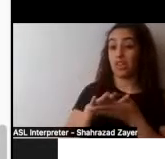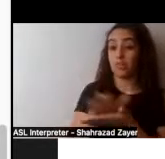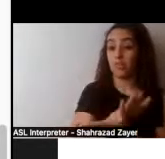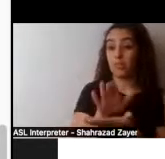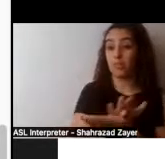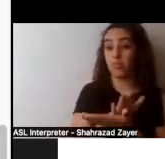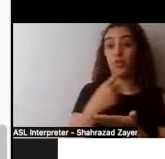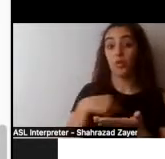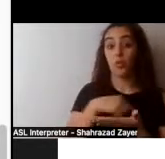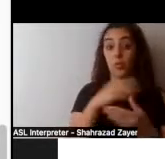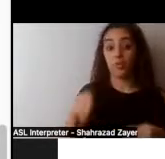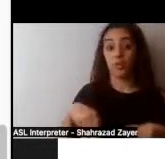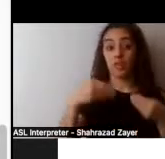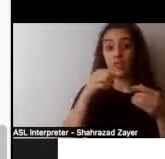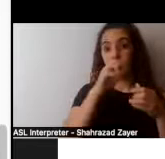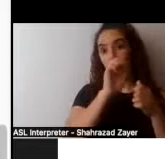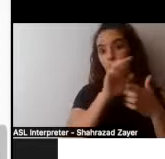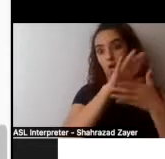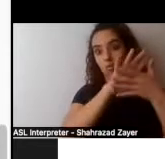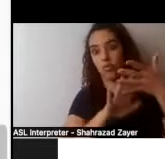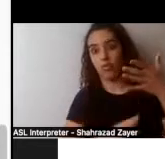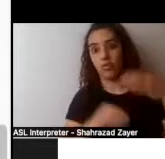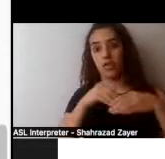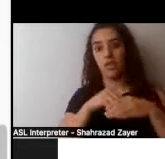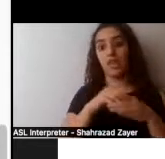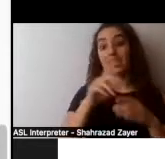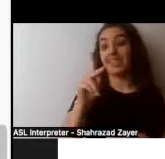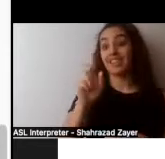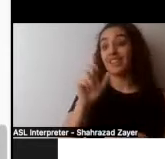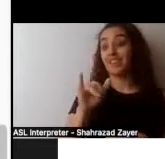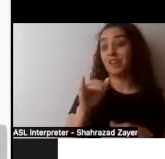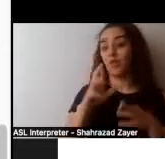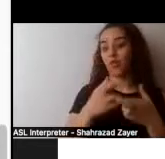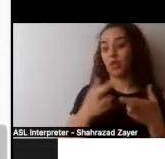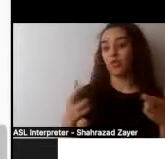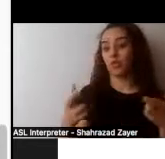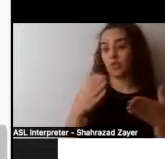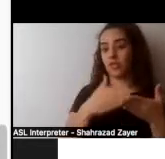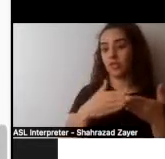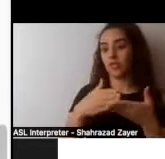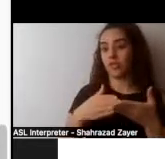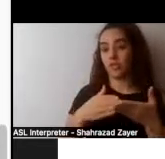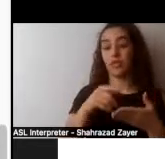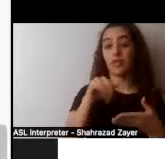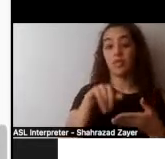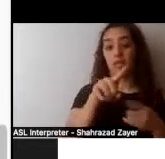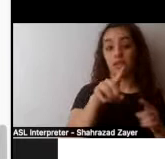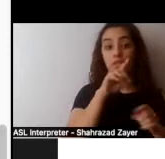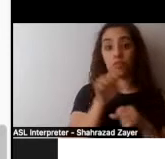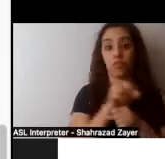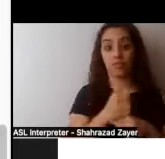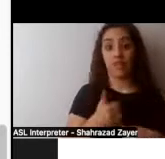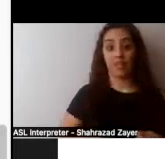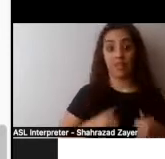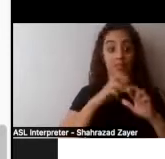this within a key resources section. And it is indeed living reports to be able to move beyond the